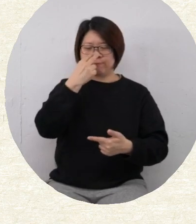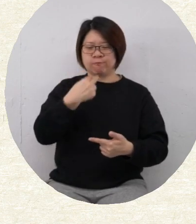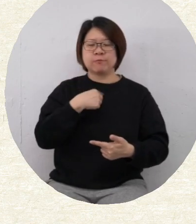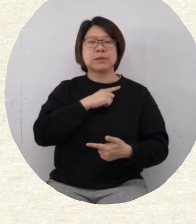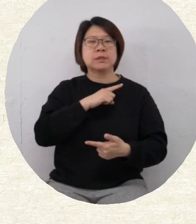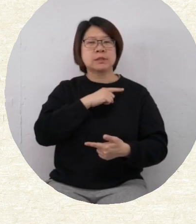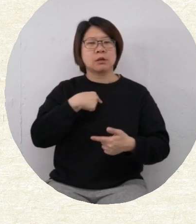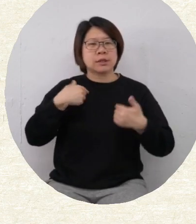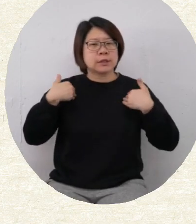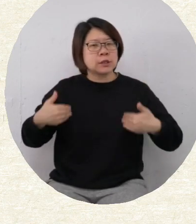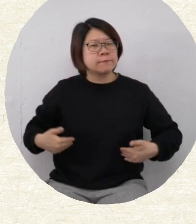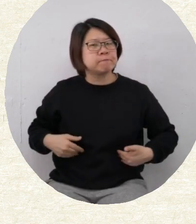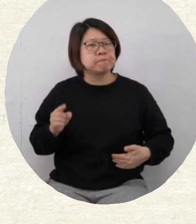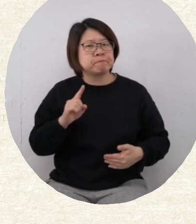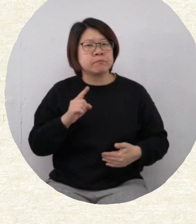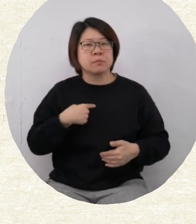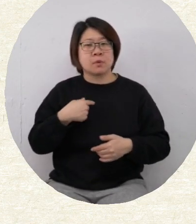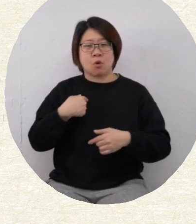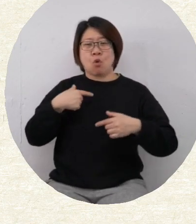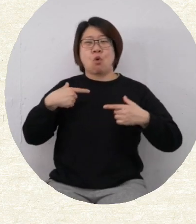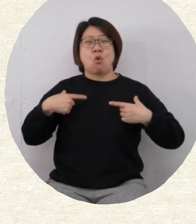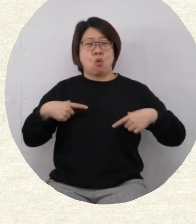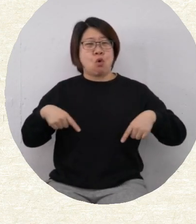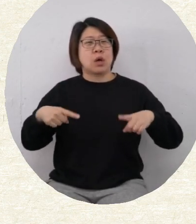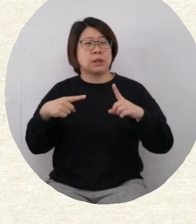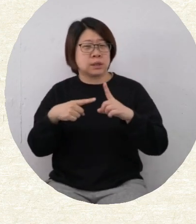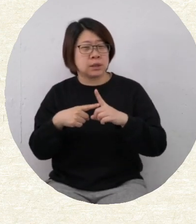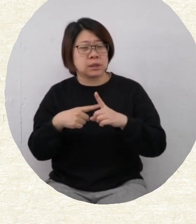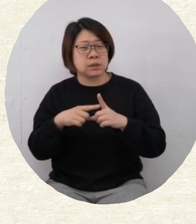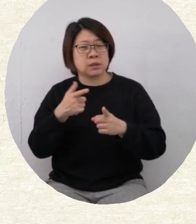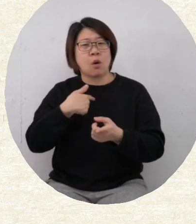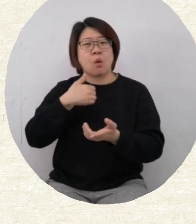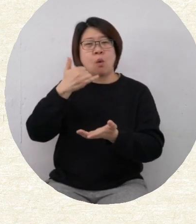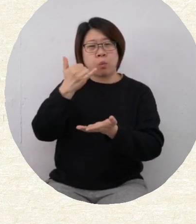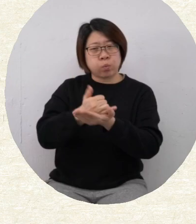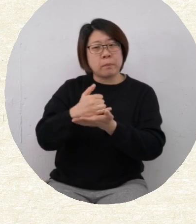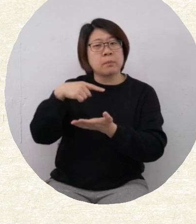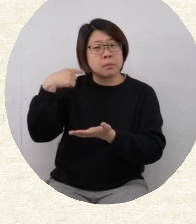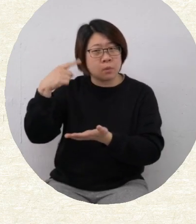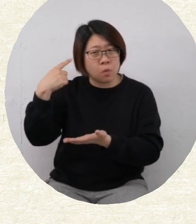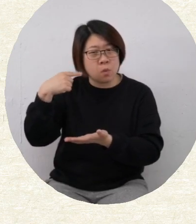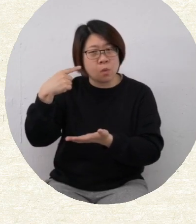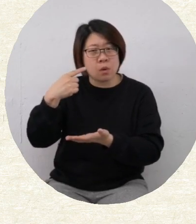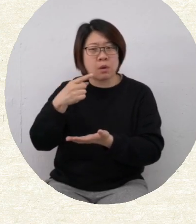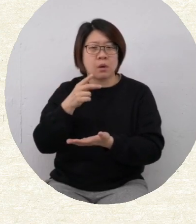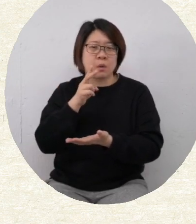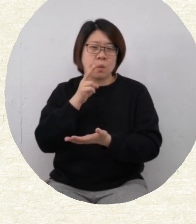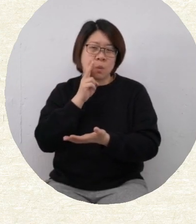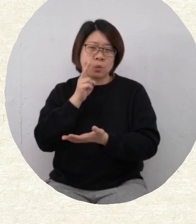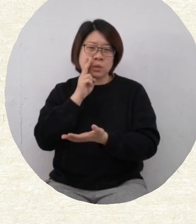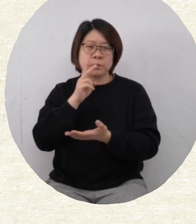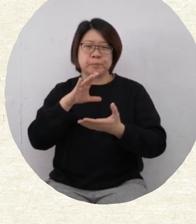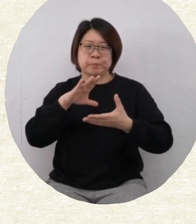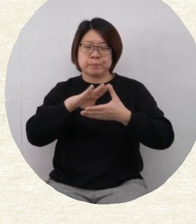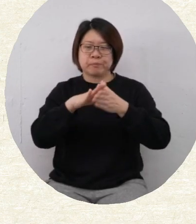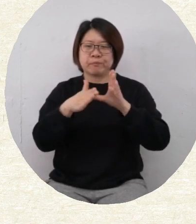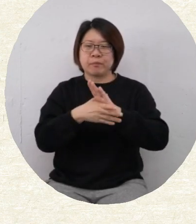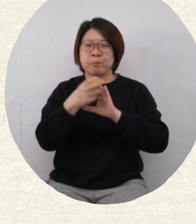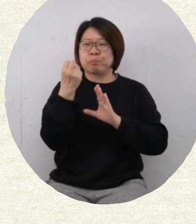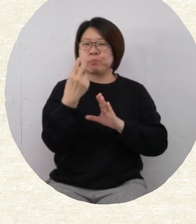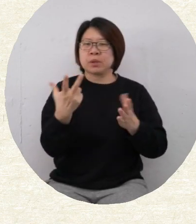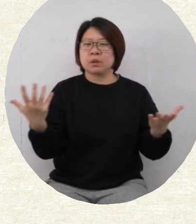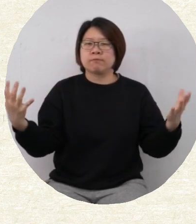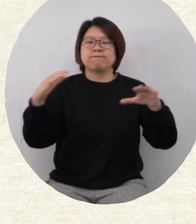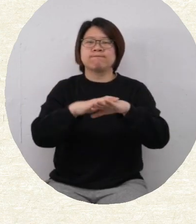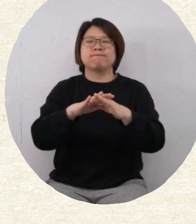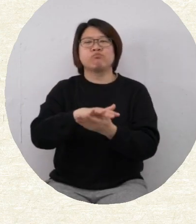how to make ceramics. But I think it's something that I find really interesting